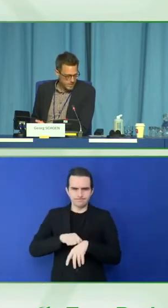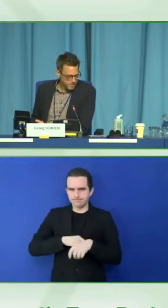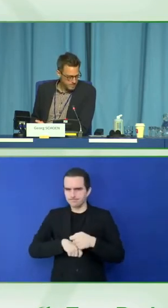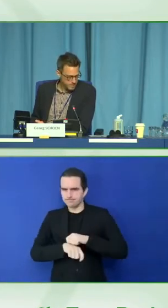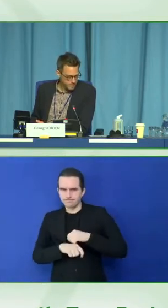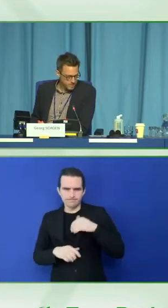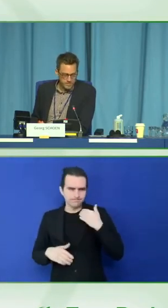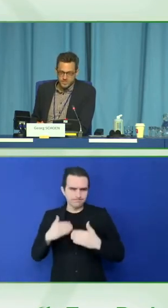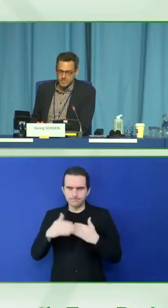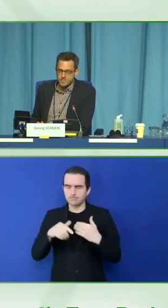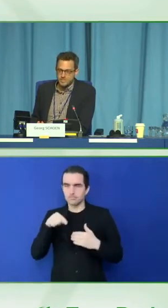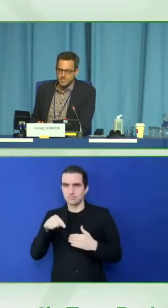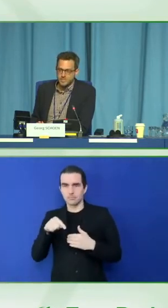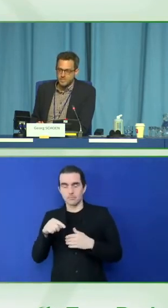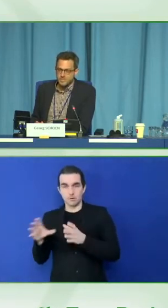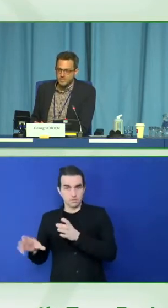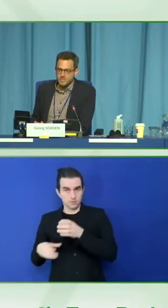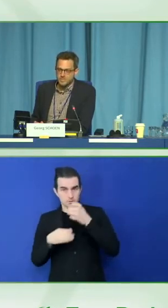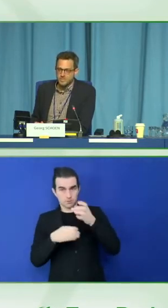to go next?